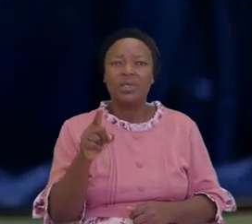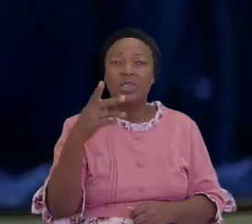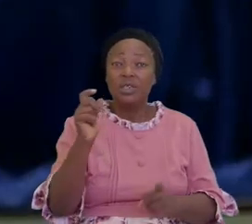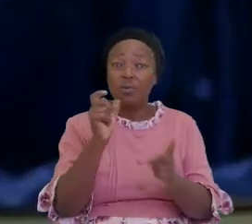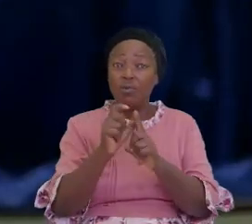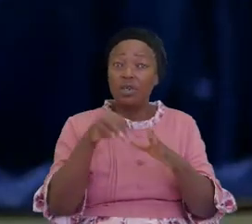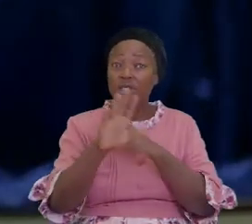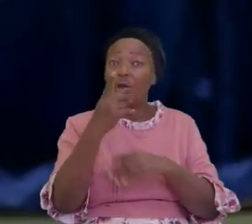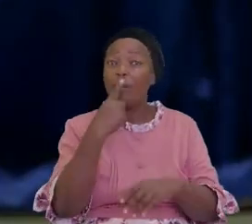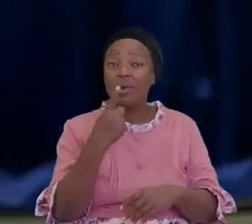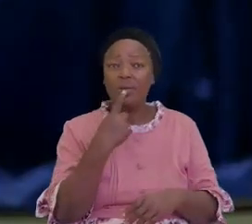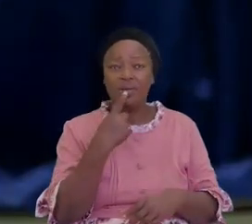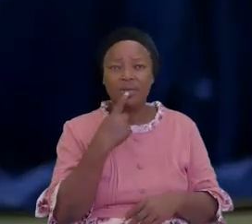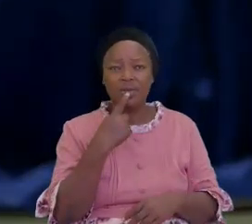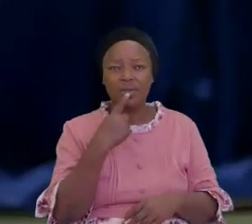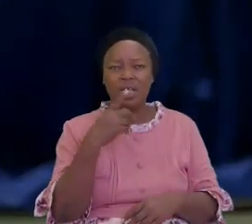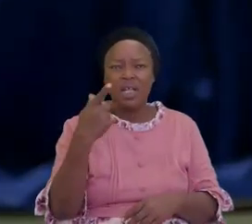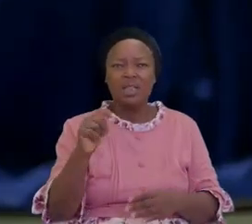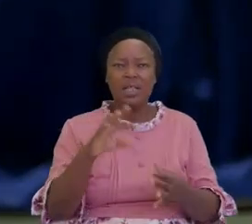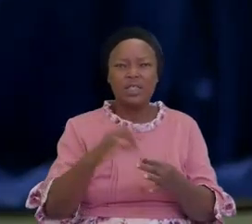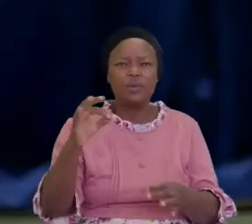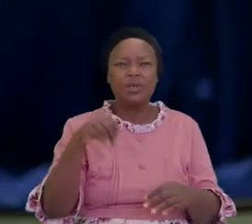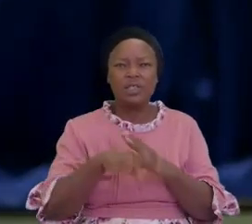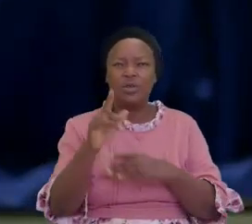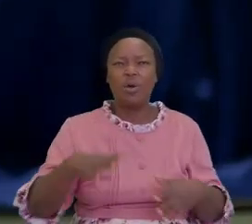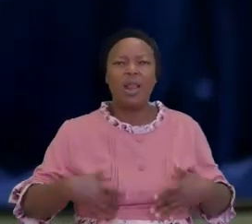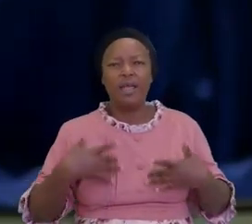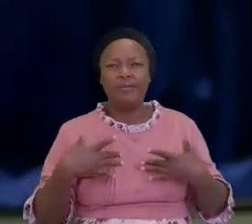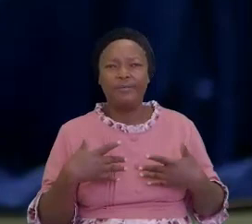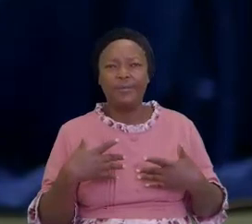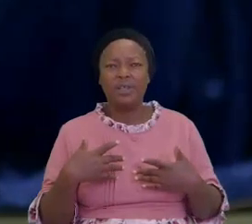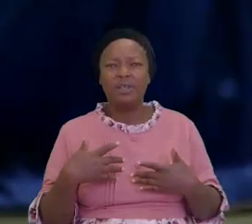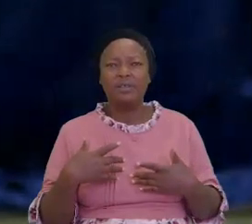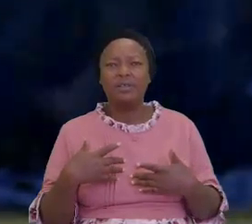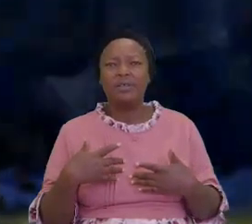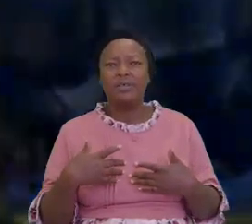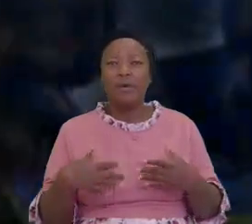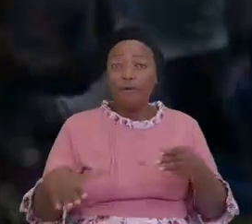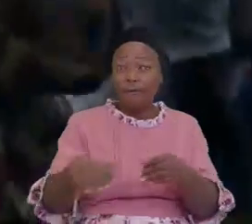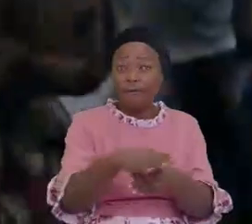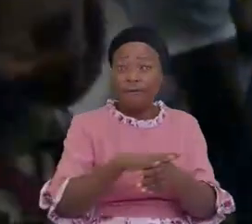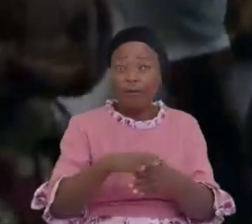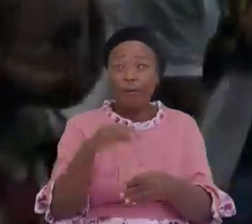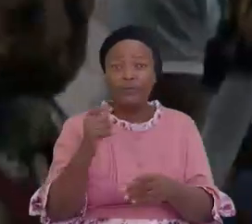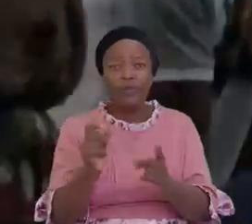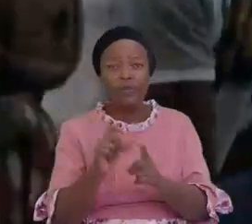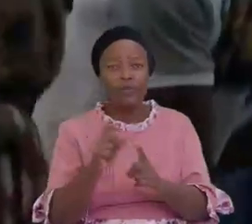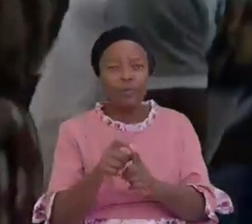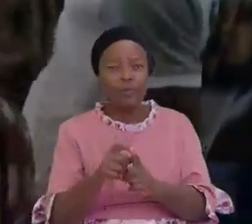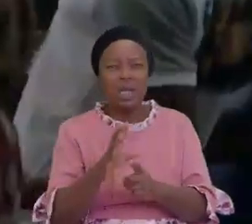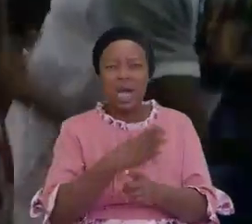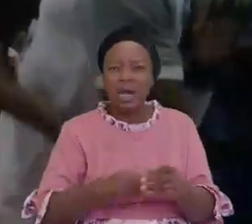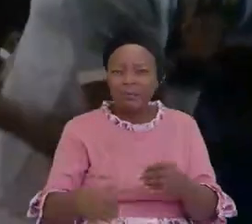mouth, the Spirit in your life, full of the word and full of